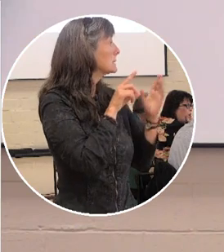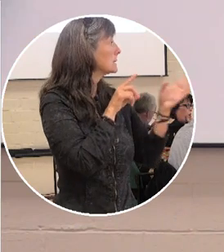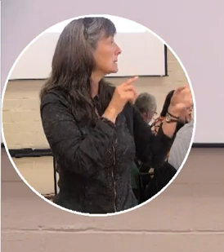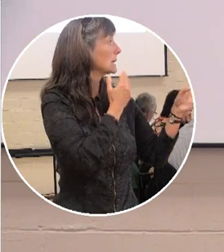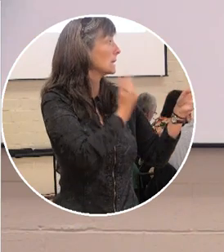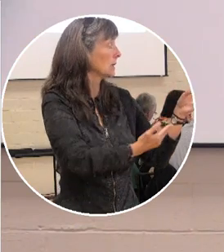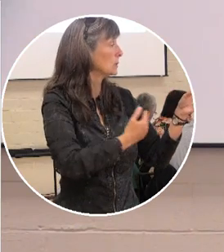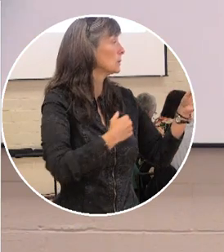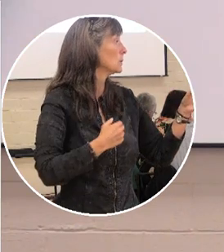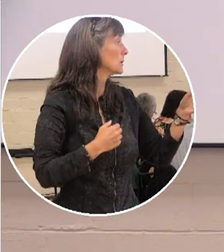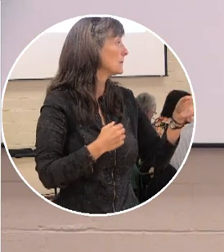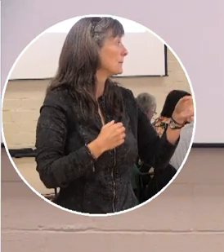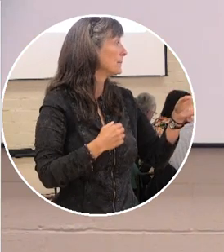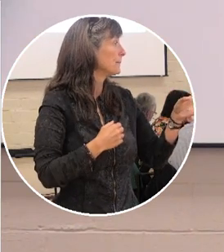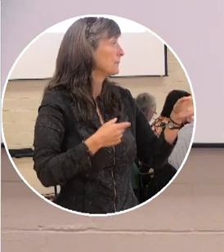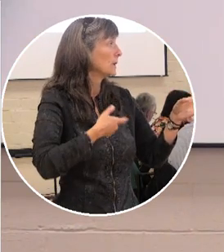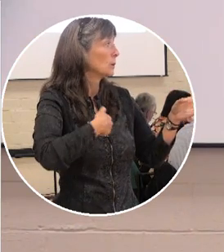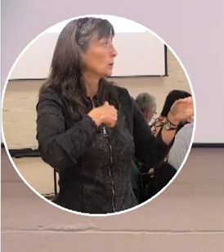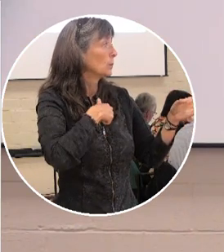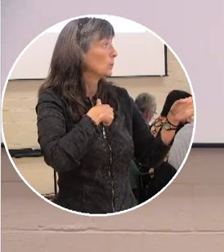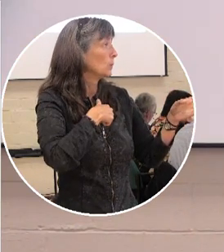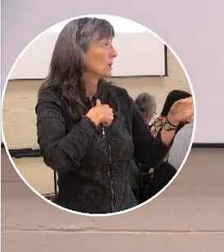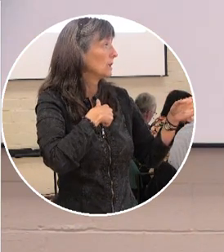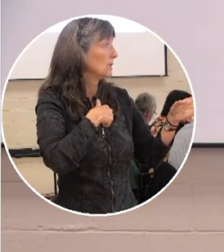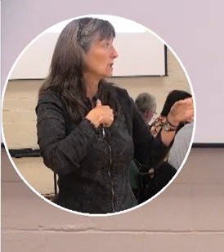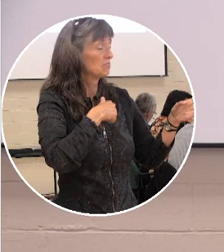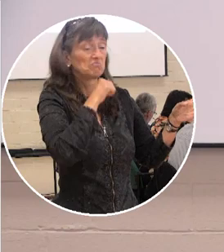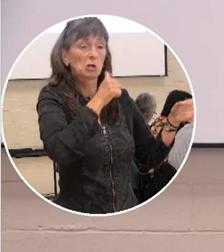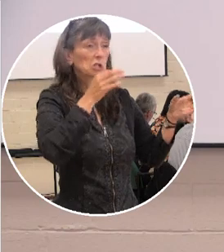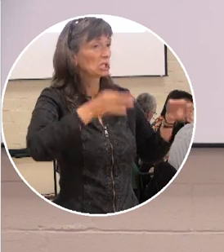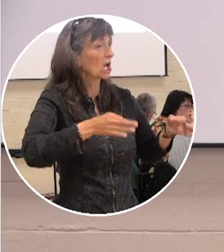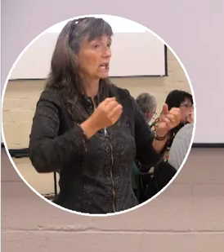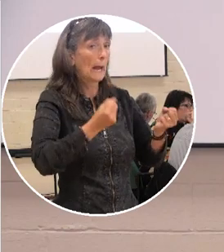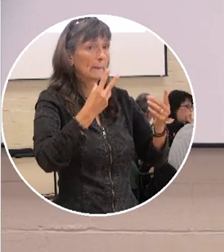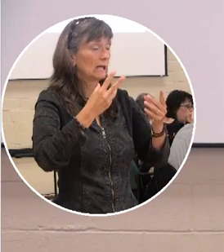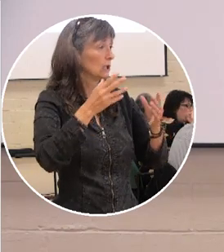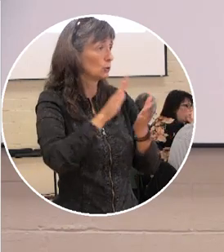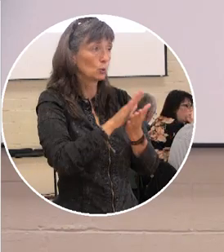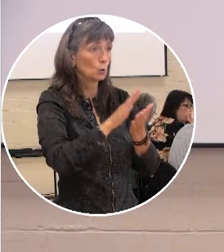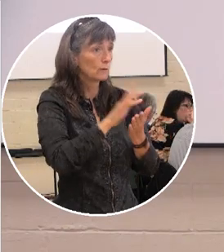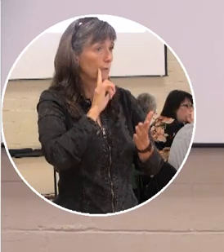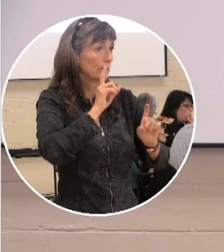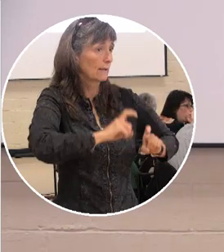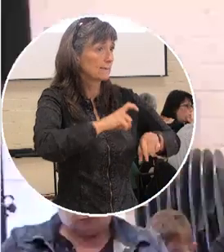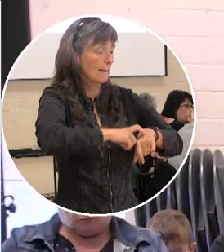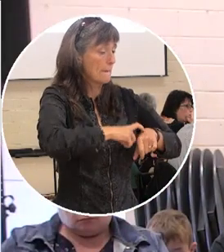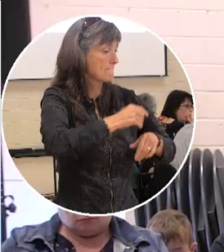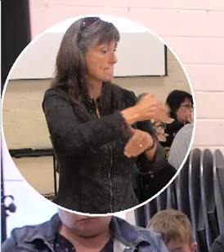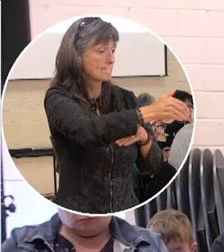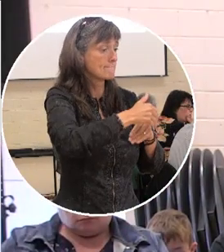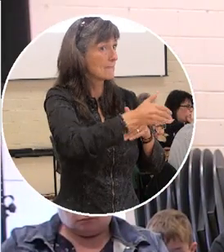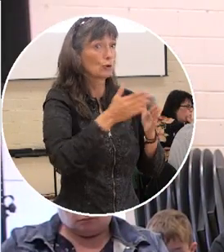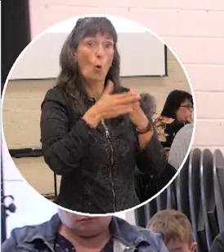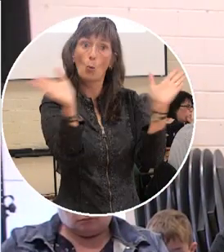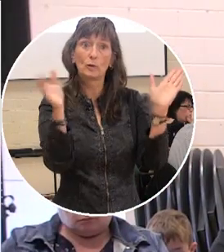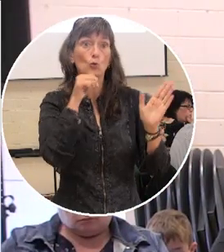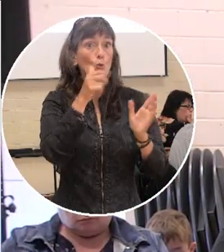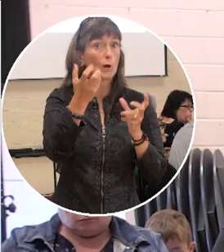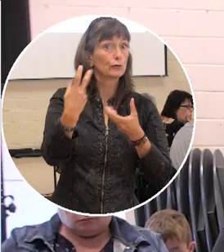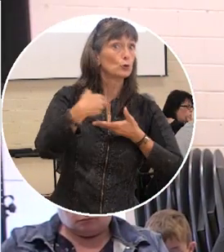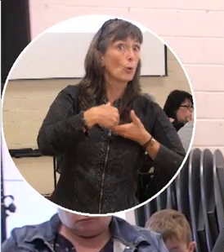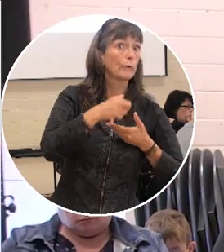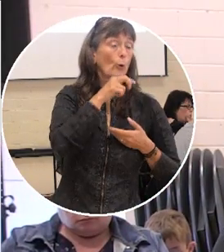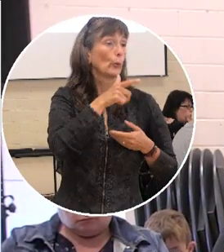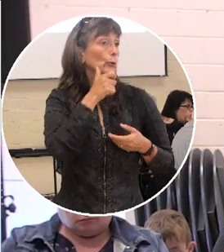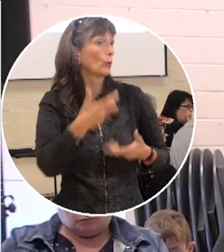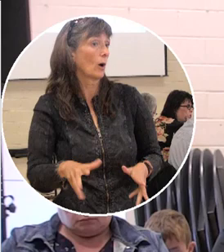Thank you. We don't have a set number of schools for the pilot. It's pretty much open to